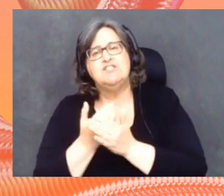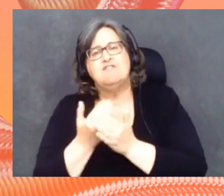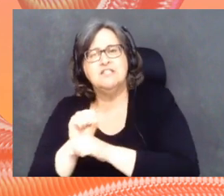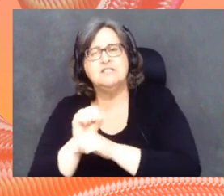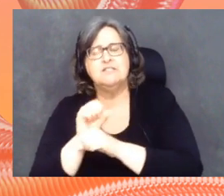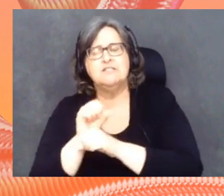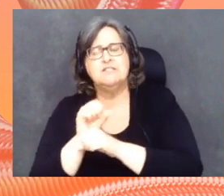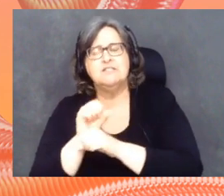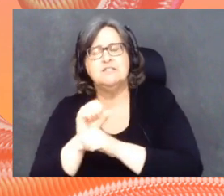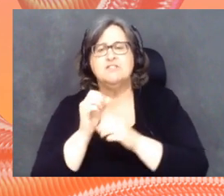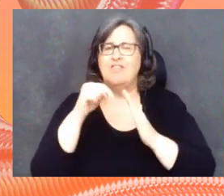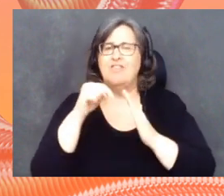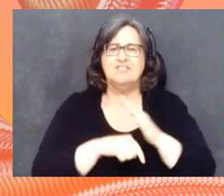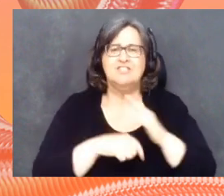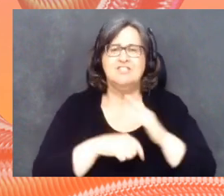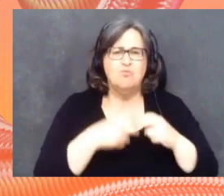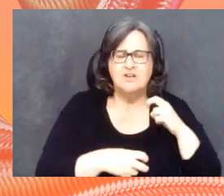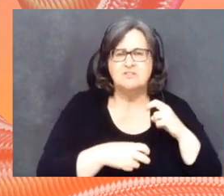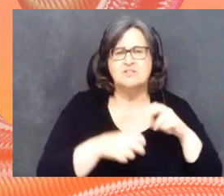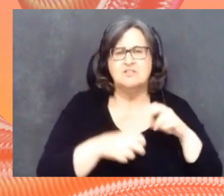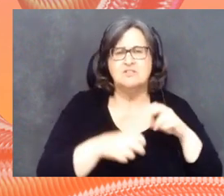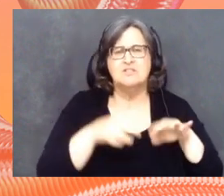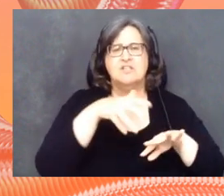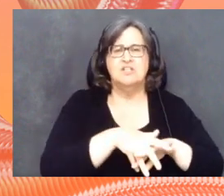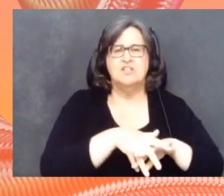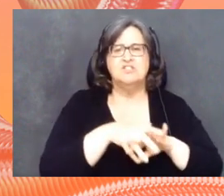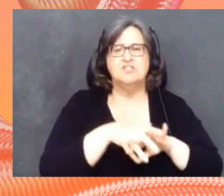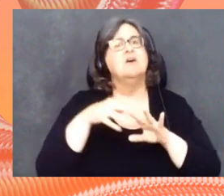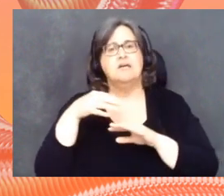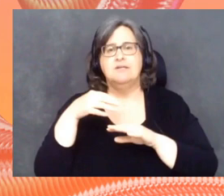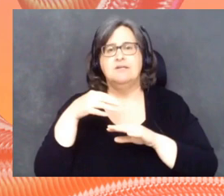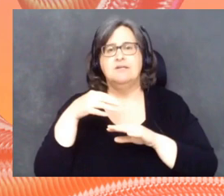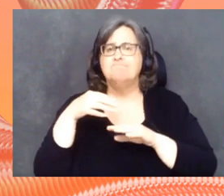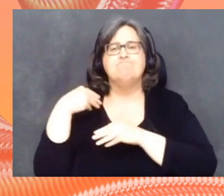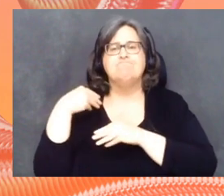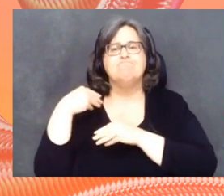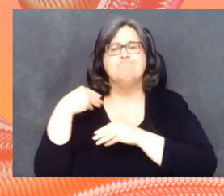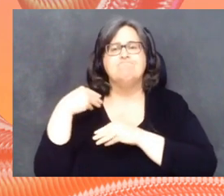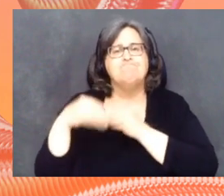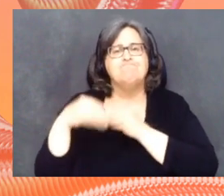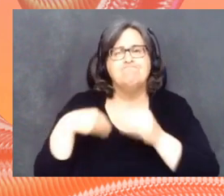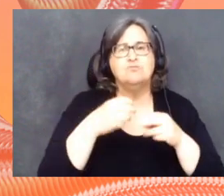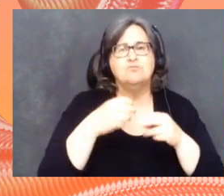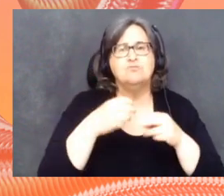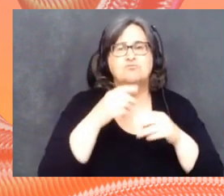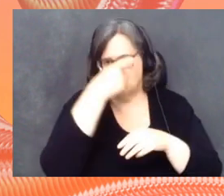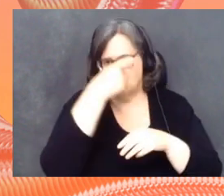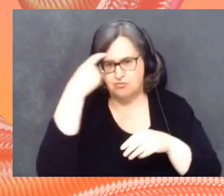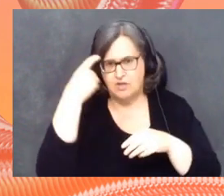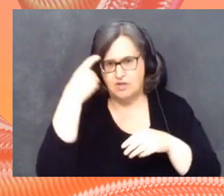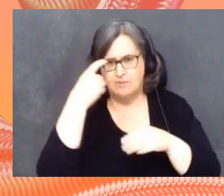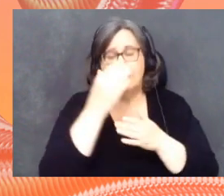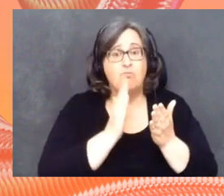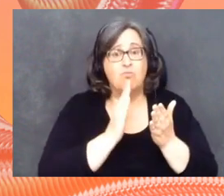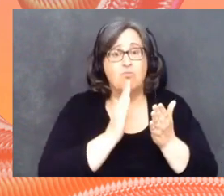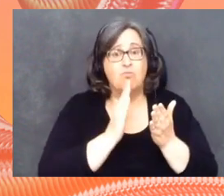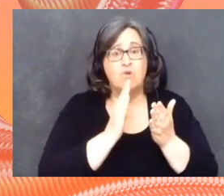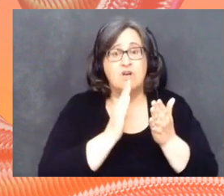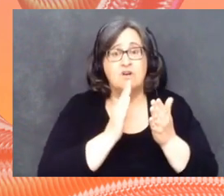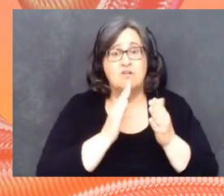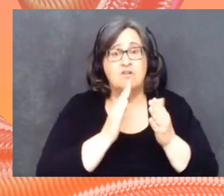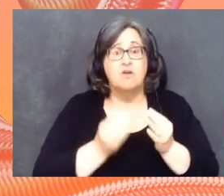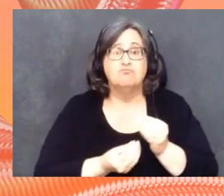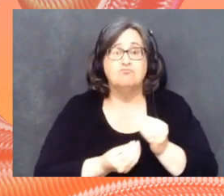rooted in ancestral trauma, generational trauma. Some of those seeds are going to sprout more quickly than we can